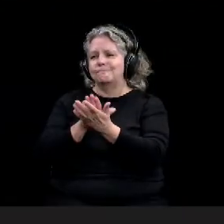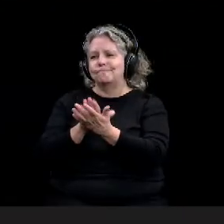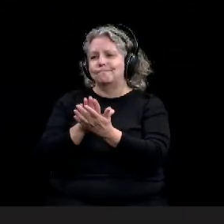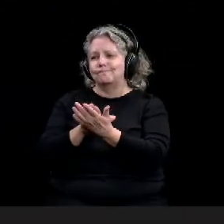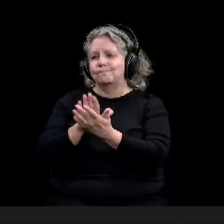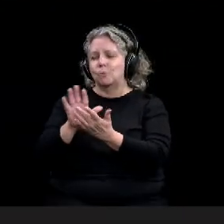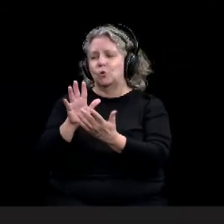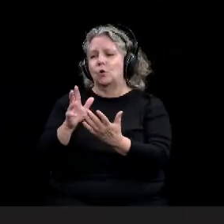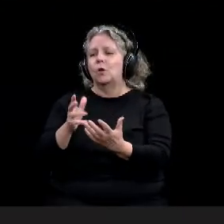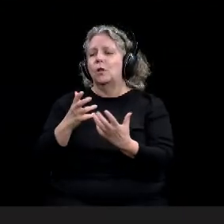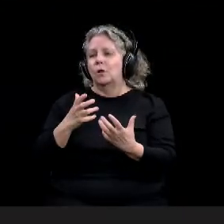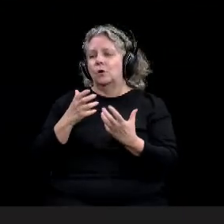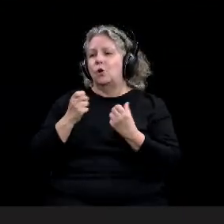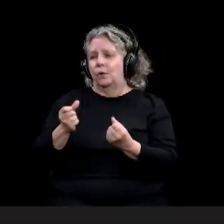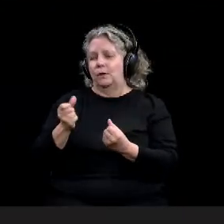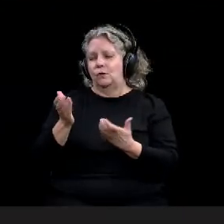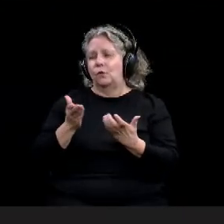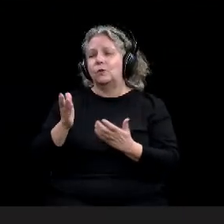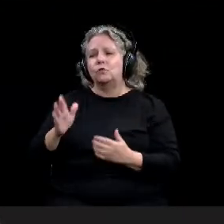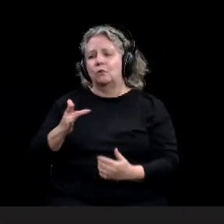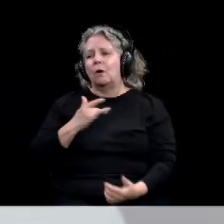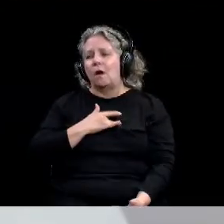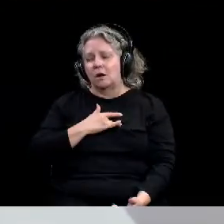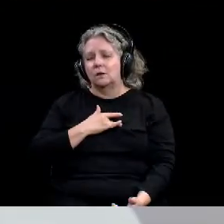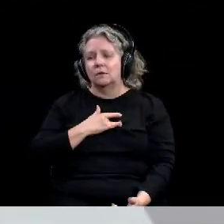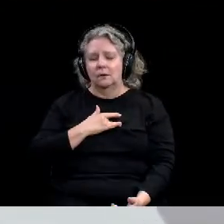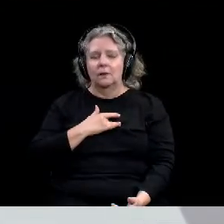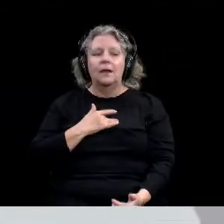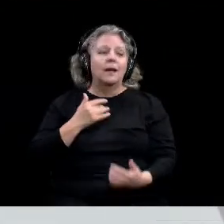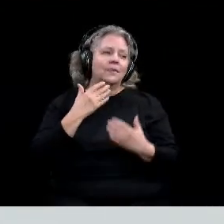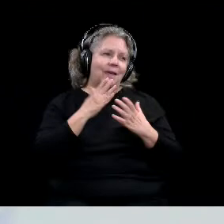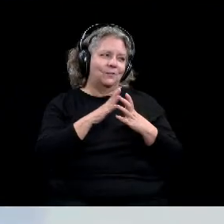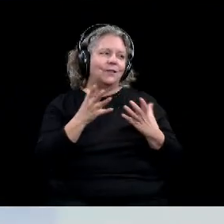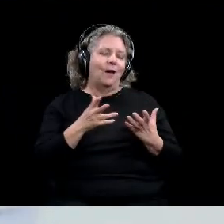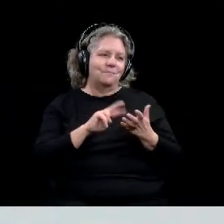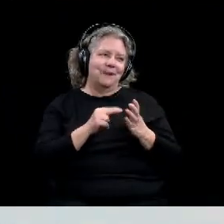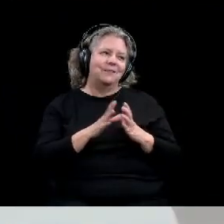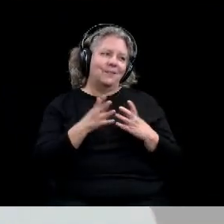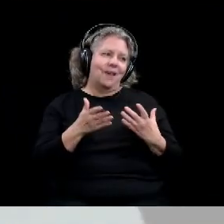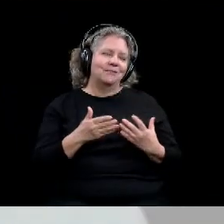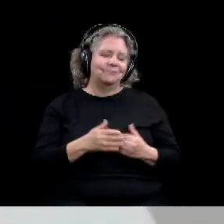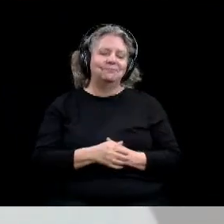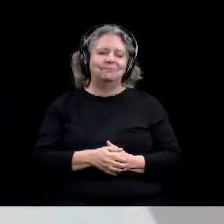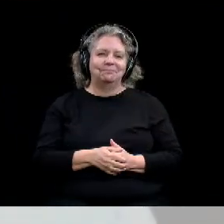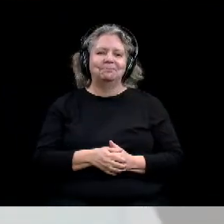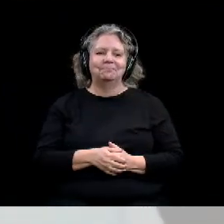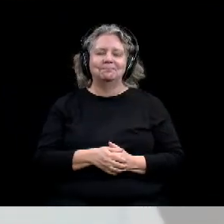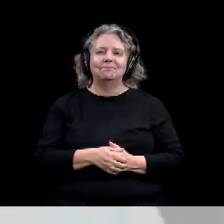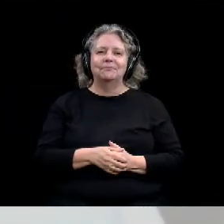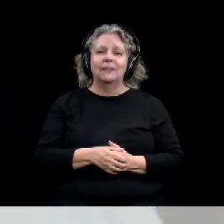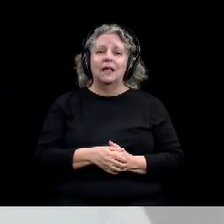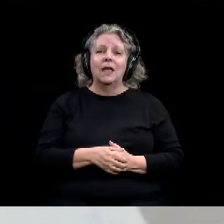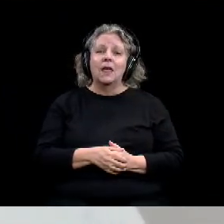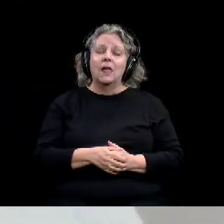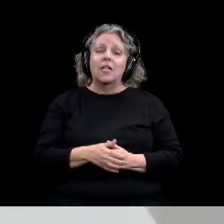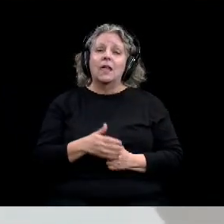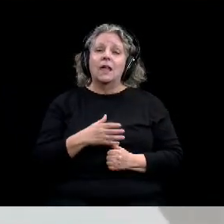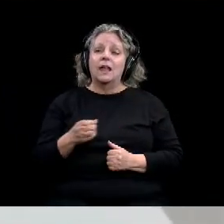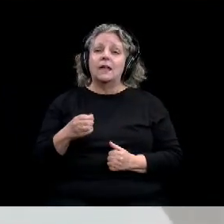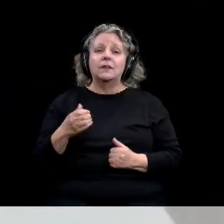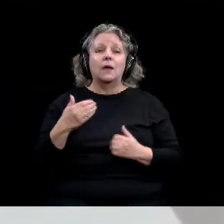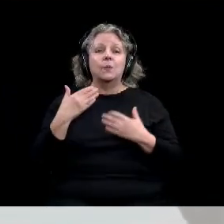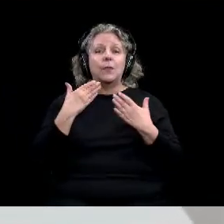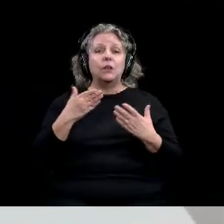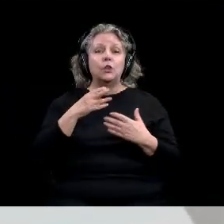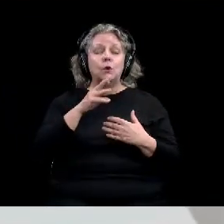That means a lot. I appreciate it. Thank you. And thank you, Mayor and Judge and Larry, for the invitation back. I'm just going to